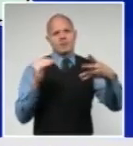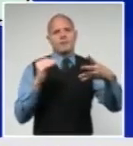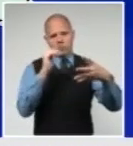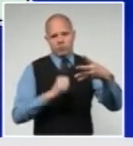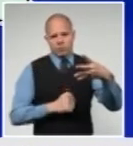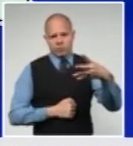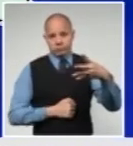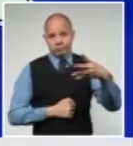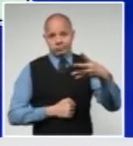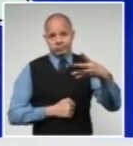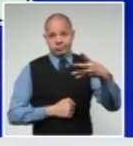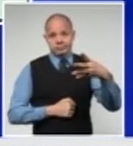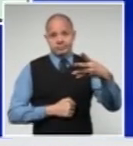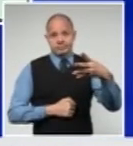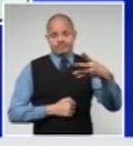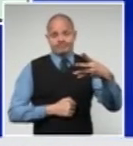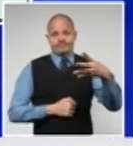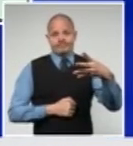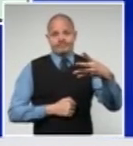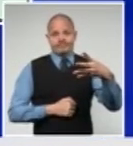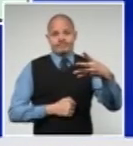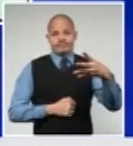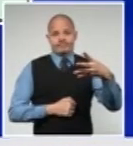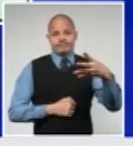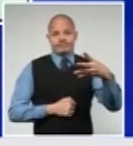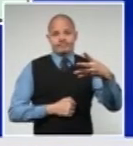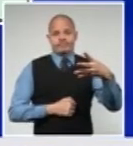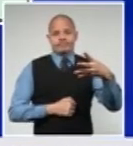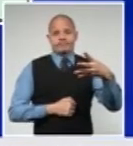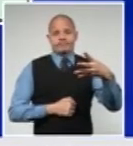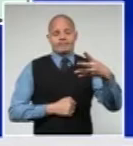20,545 fatalities and a mortality rate of